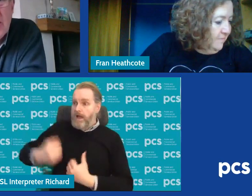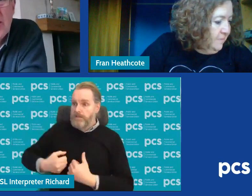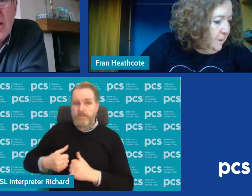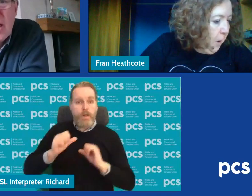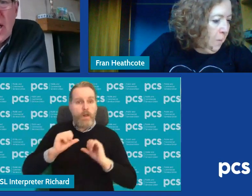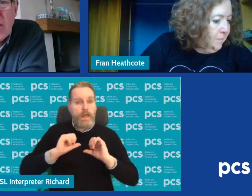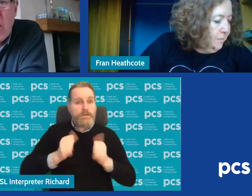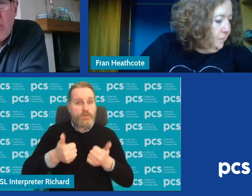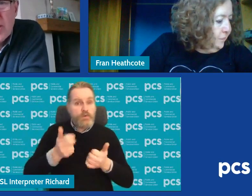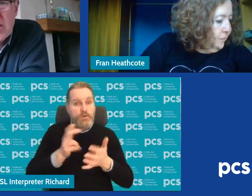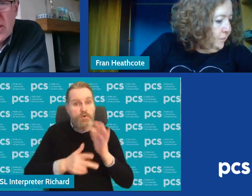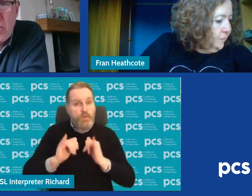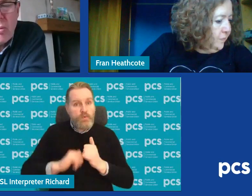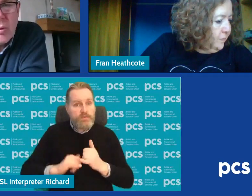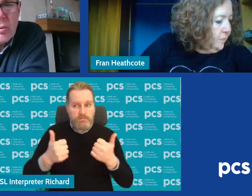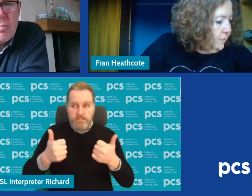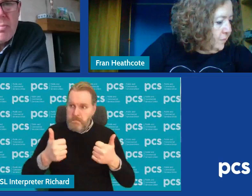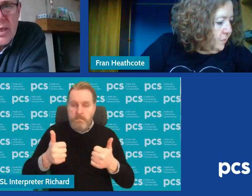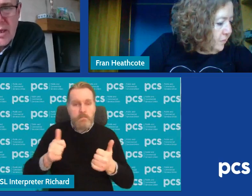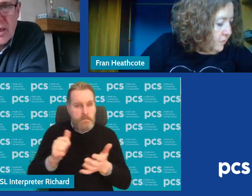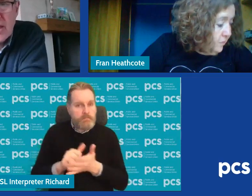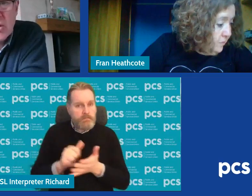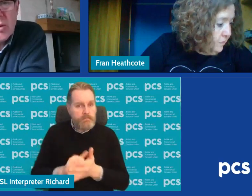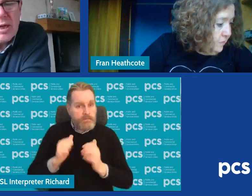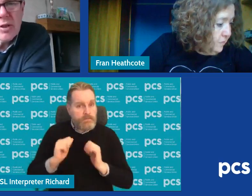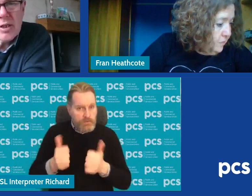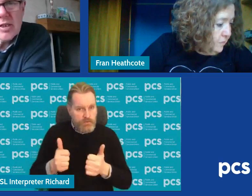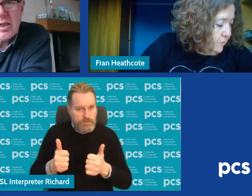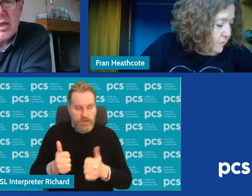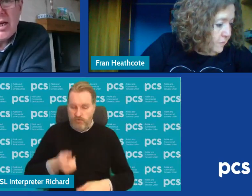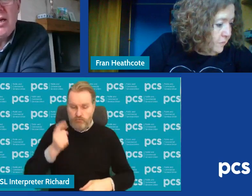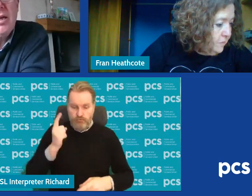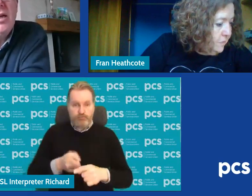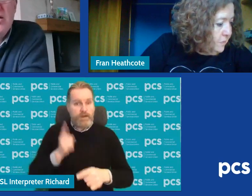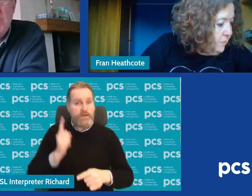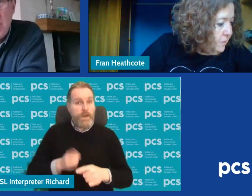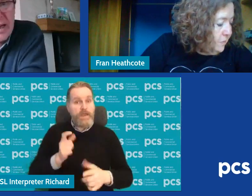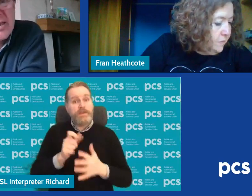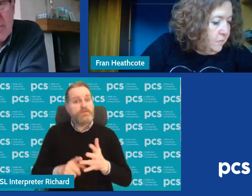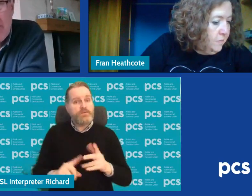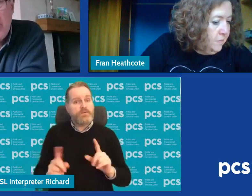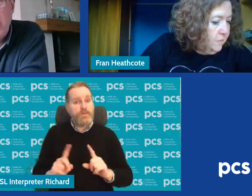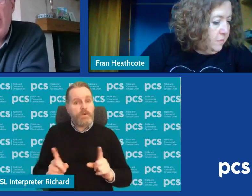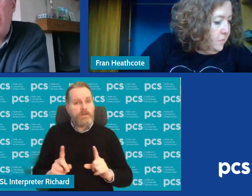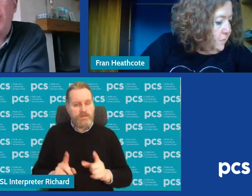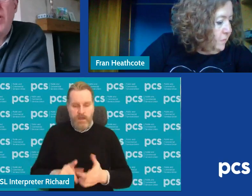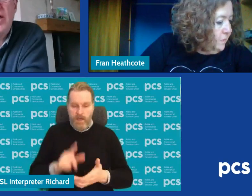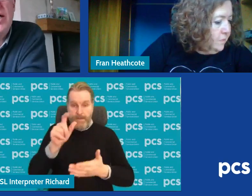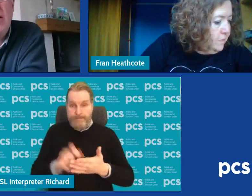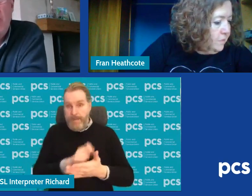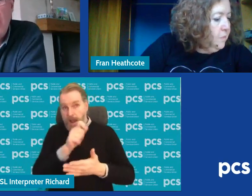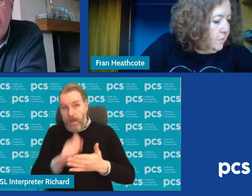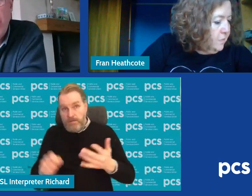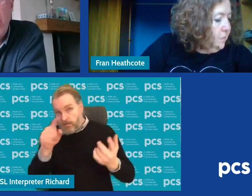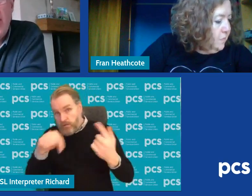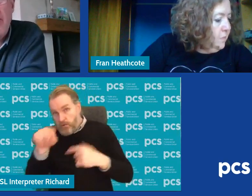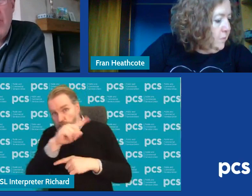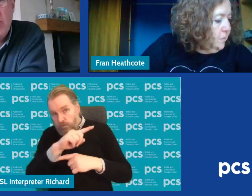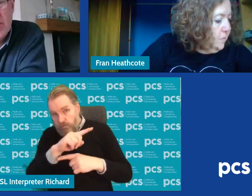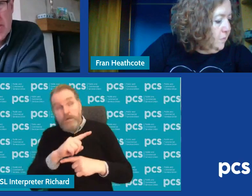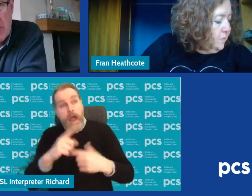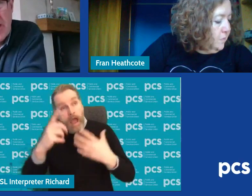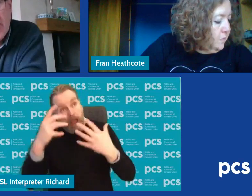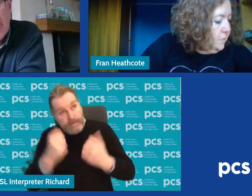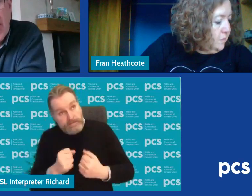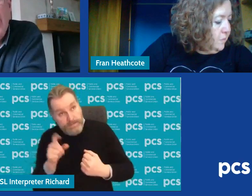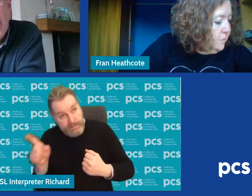thing to say. And obviously what we would immediately do is have to consider balloting members on that offer and whether or not that meant we